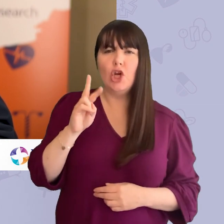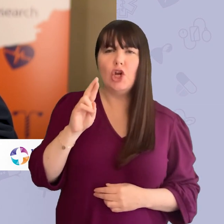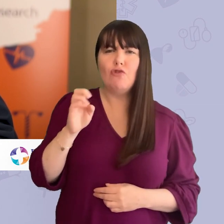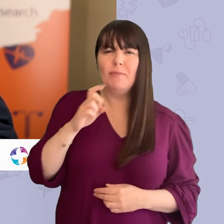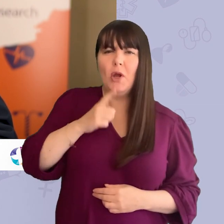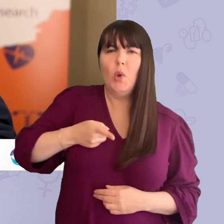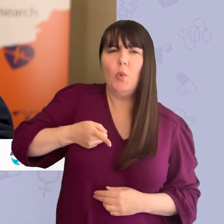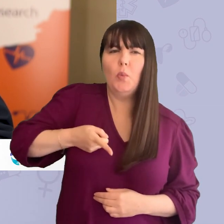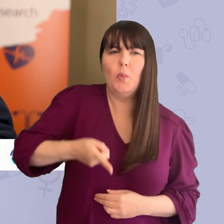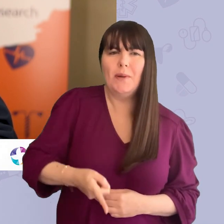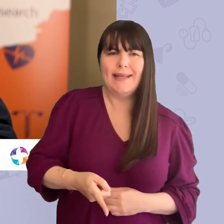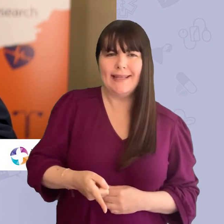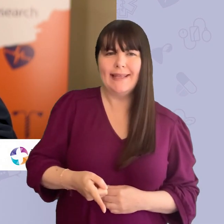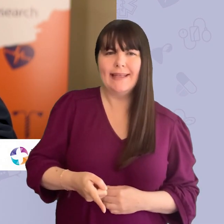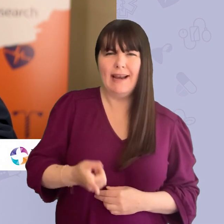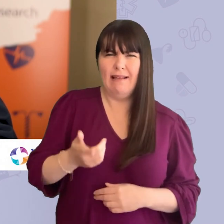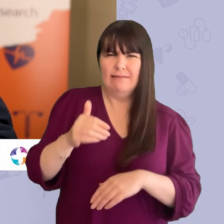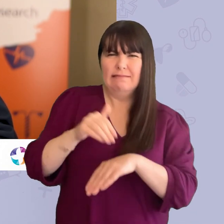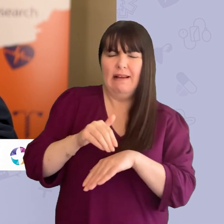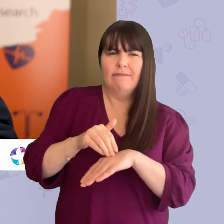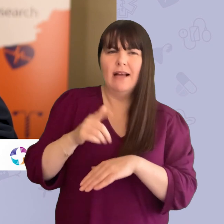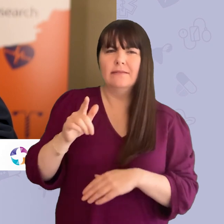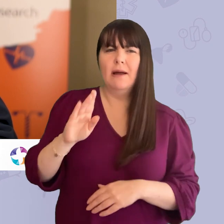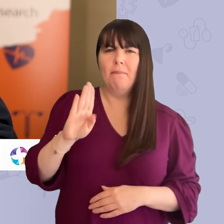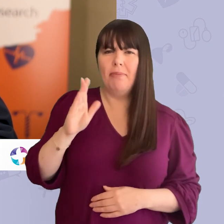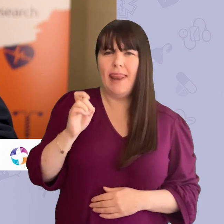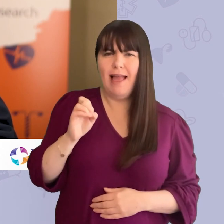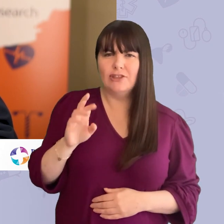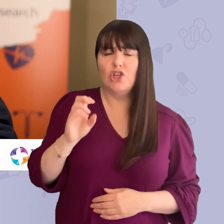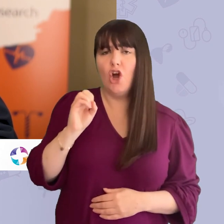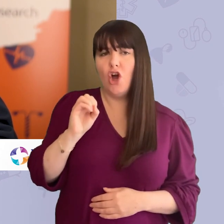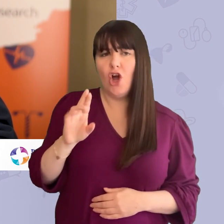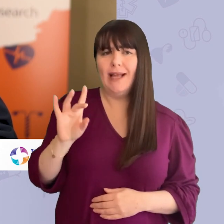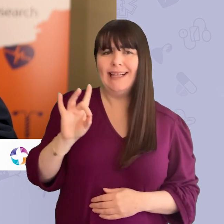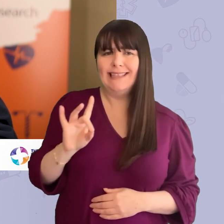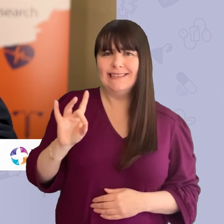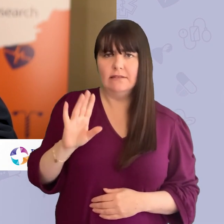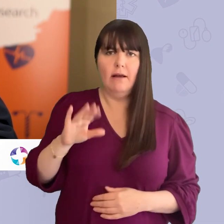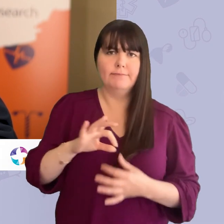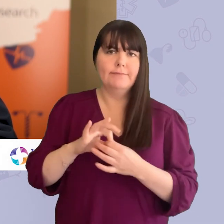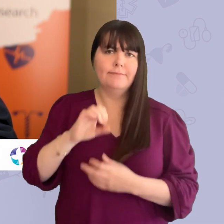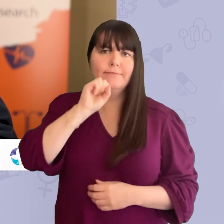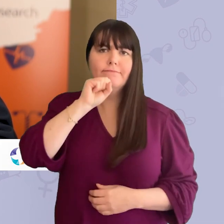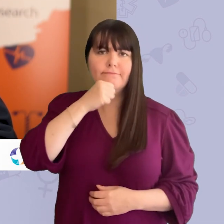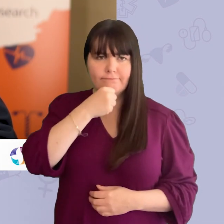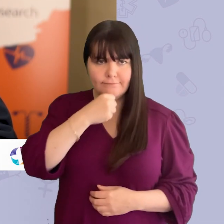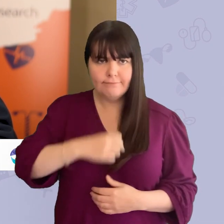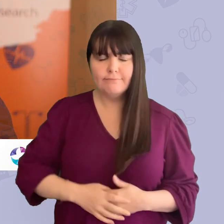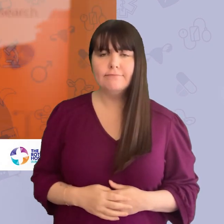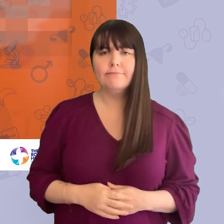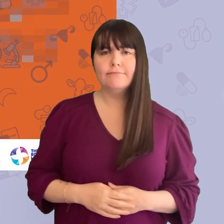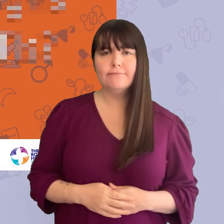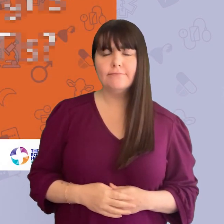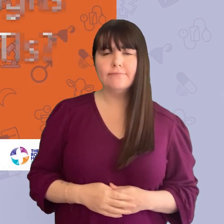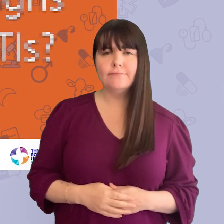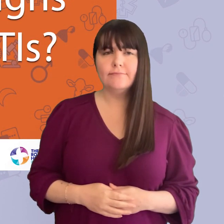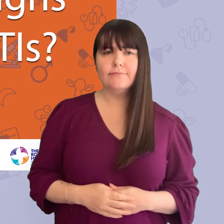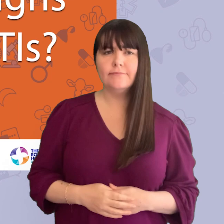either the wall of the bladder, which is cystitis, or the kidney itself, which is pyelonephritis, much more serious.